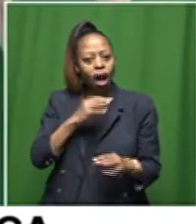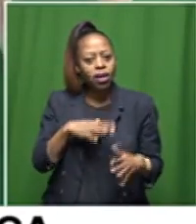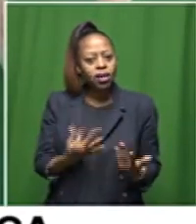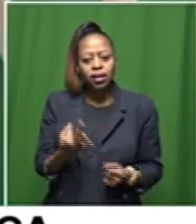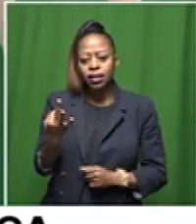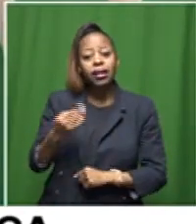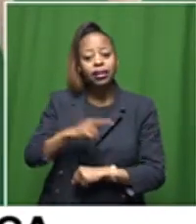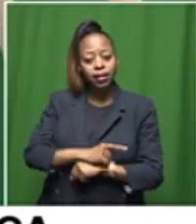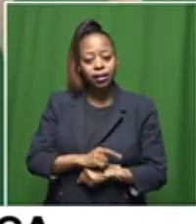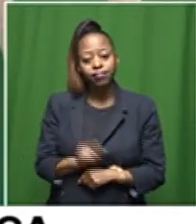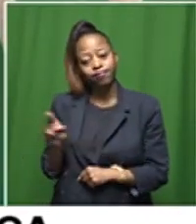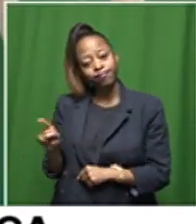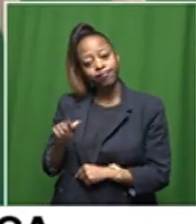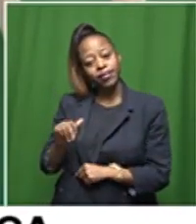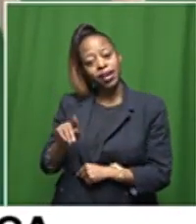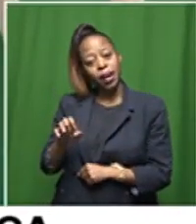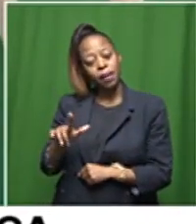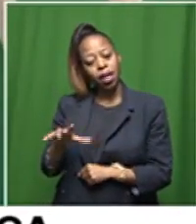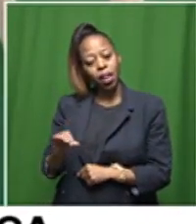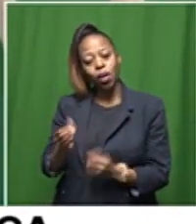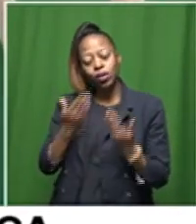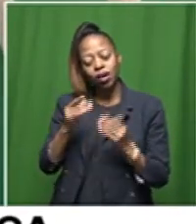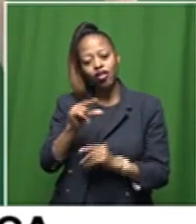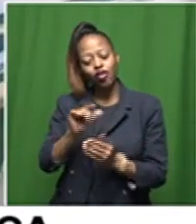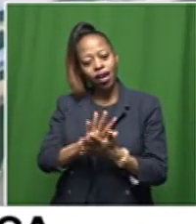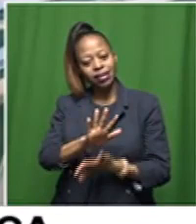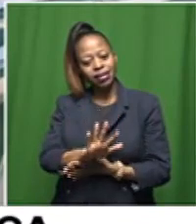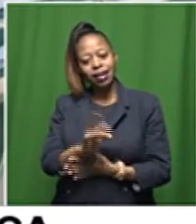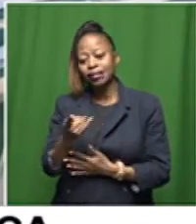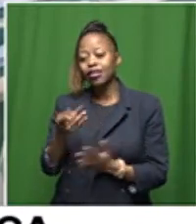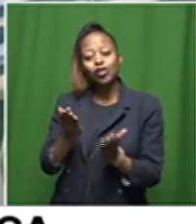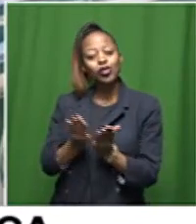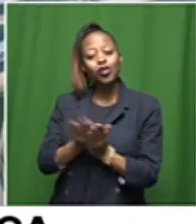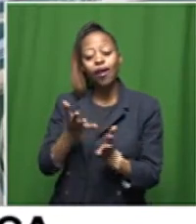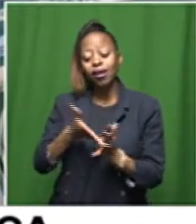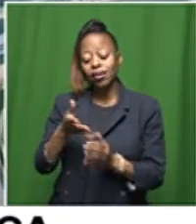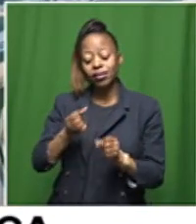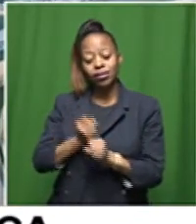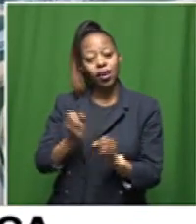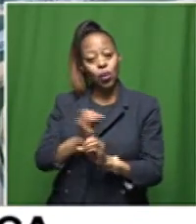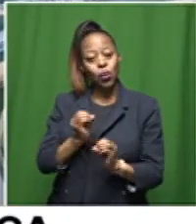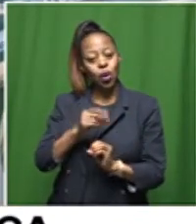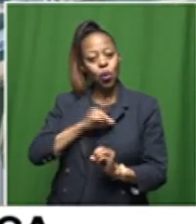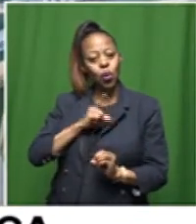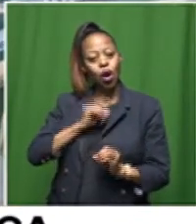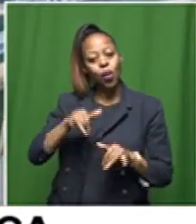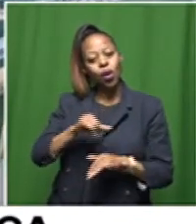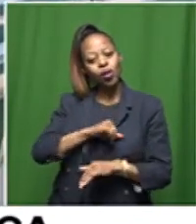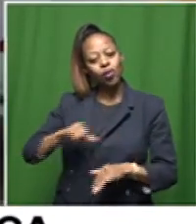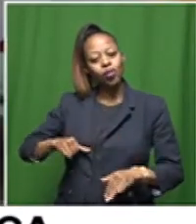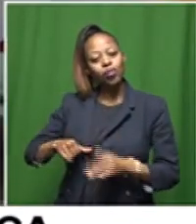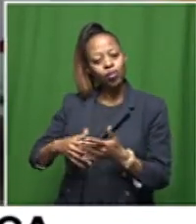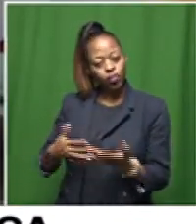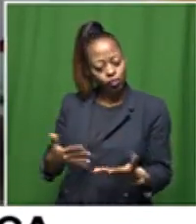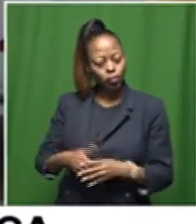3 days. Kabelo Mokgethi is a grade 10 learner who has not attended school this year as he is waiting to be operated